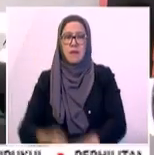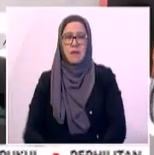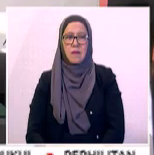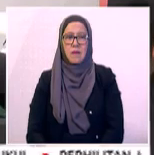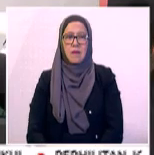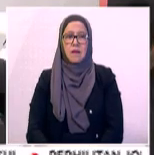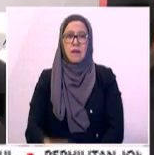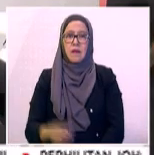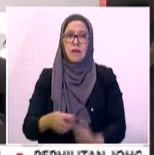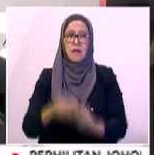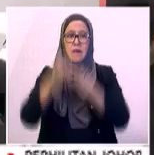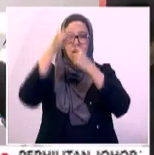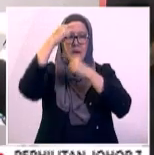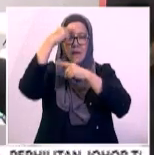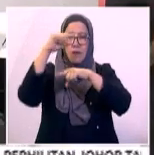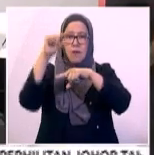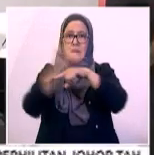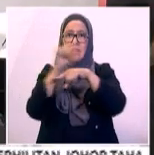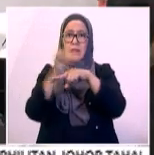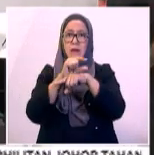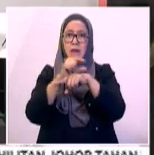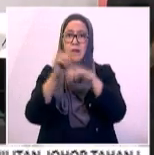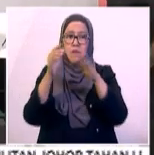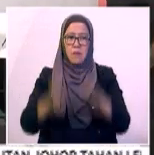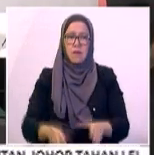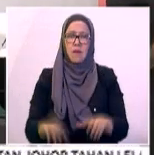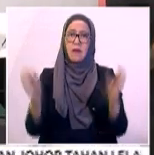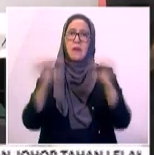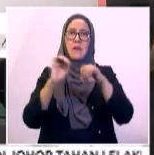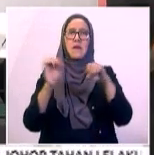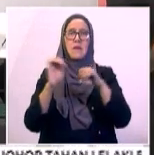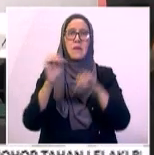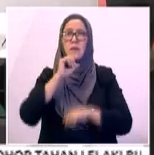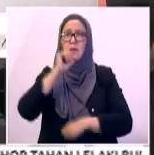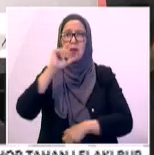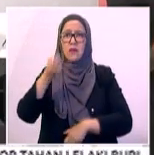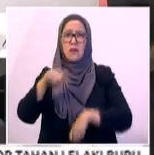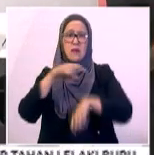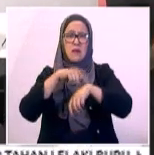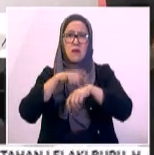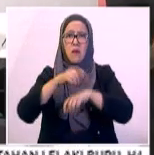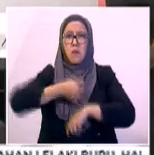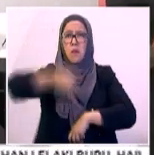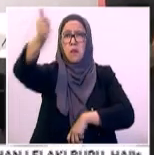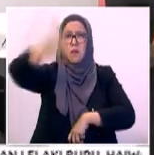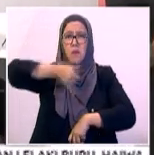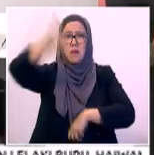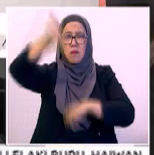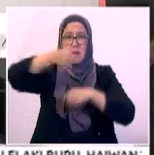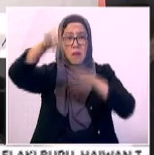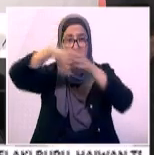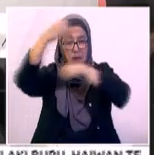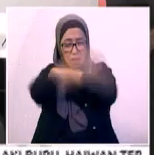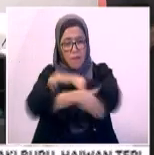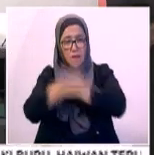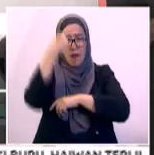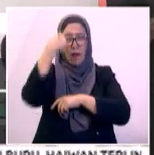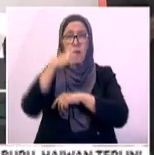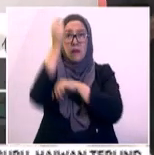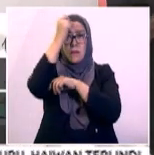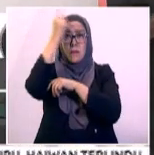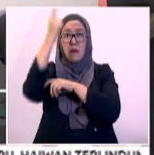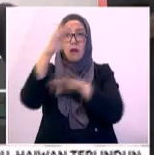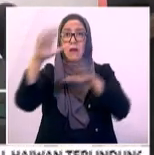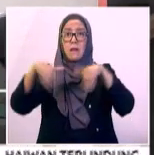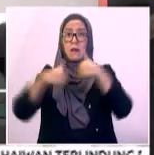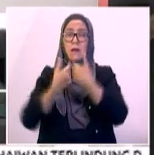Especially for users, they need not have all the time to go to overseas to understand how robotic application can help their